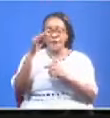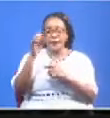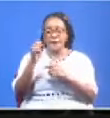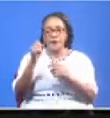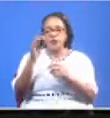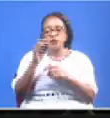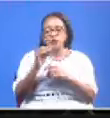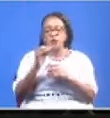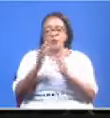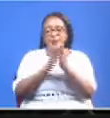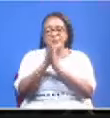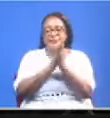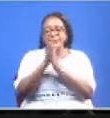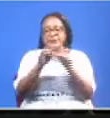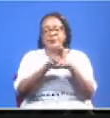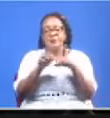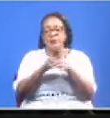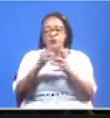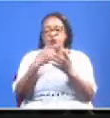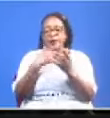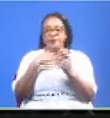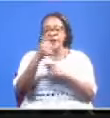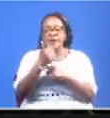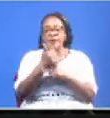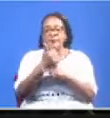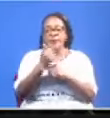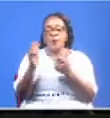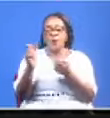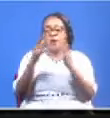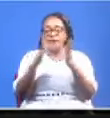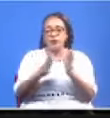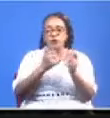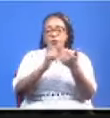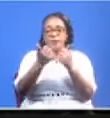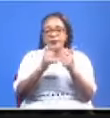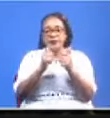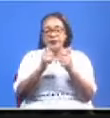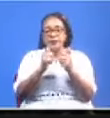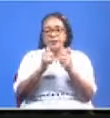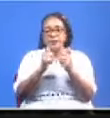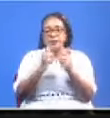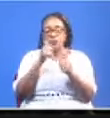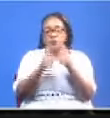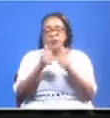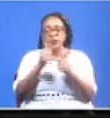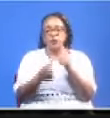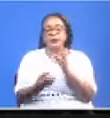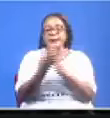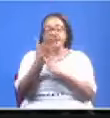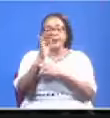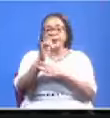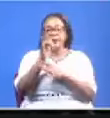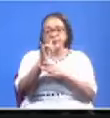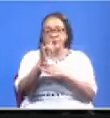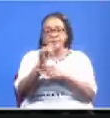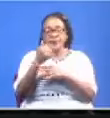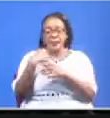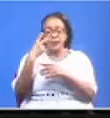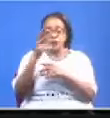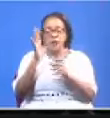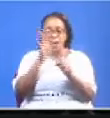So quite exciting also to see other golfers coming to compete. On day one, we set the course a bit tough, and I saw a